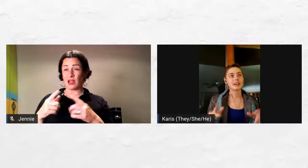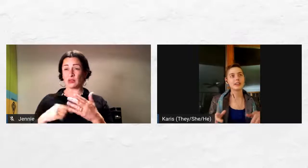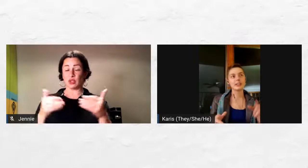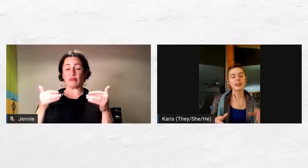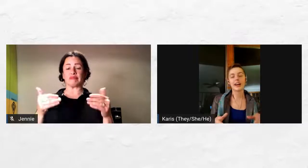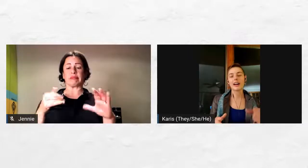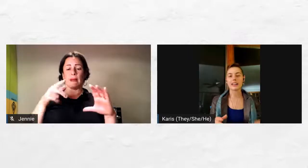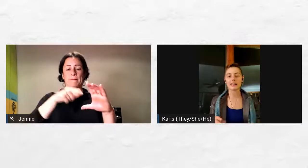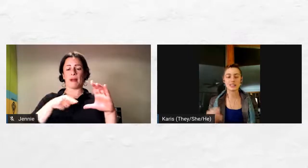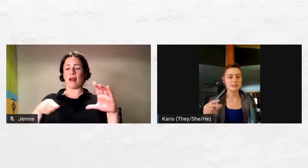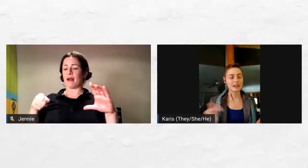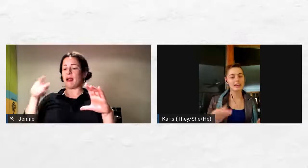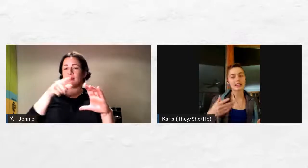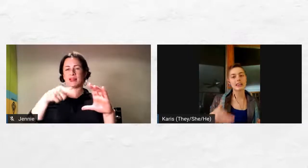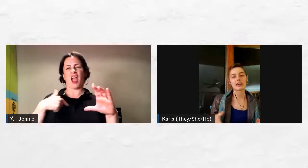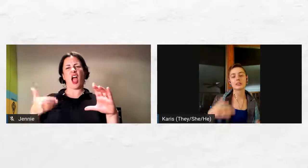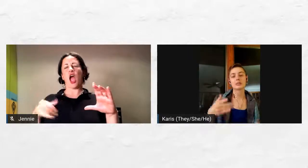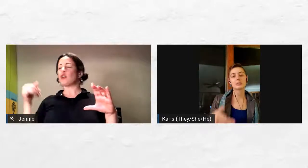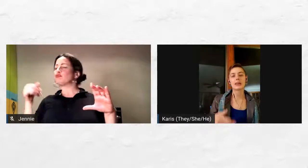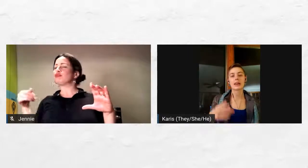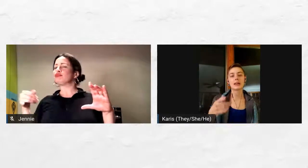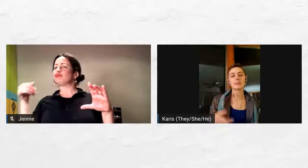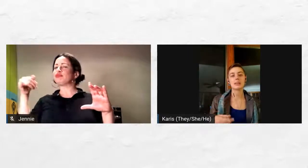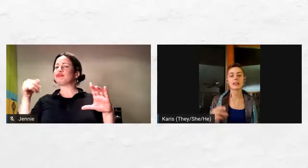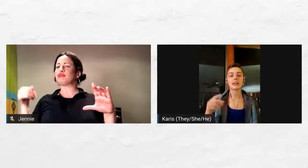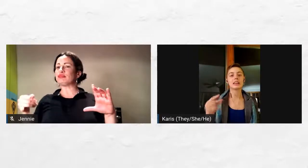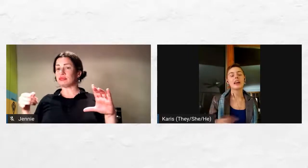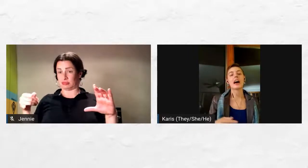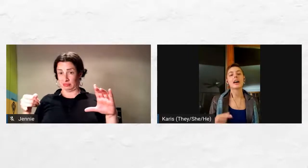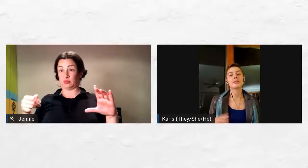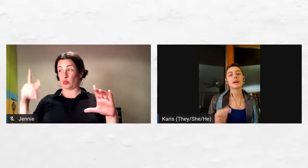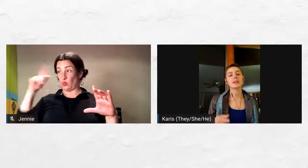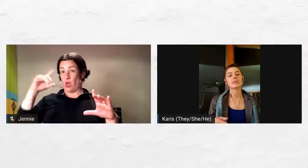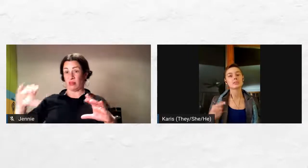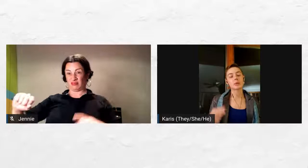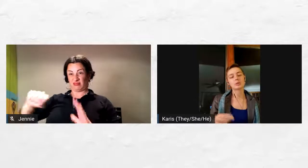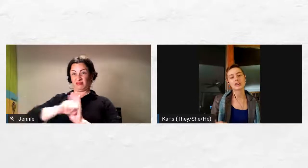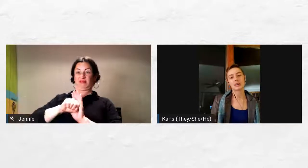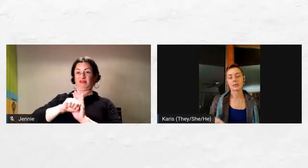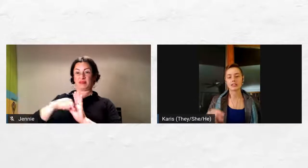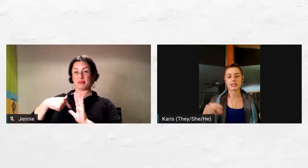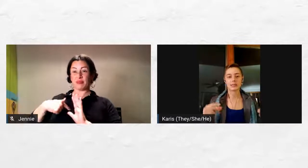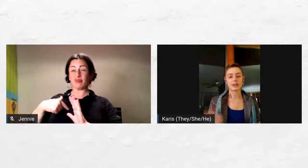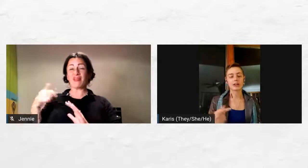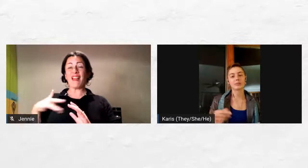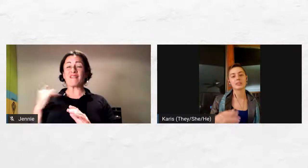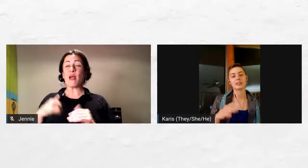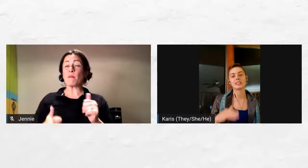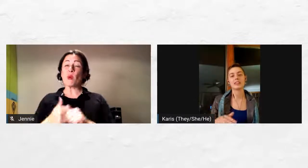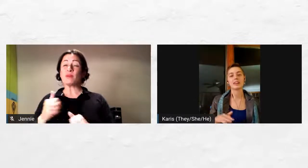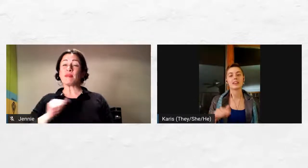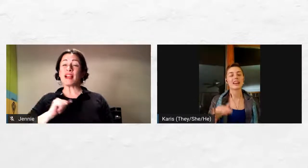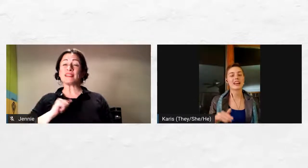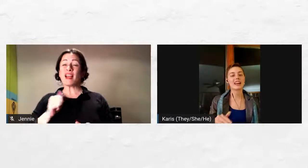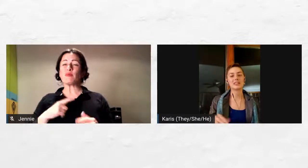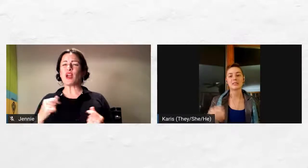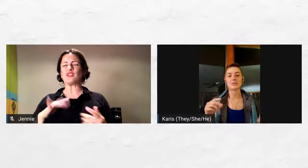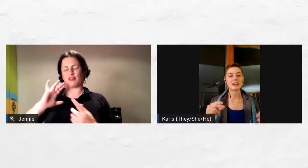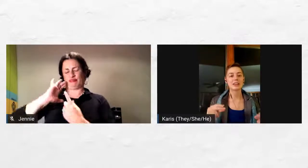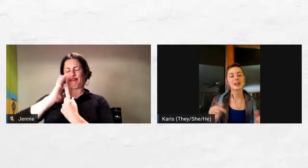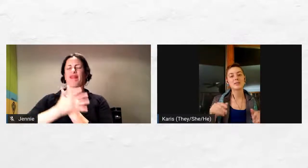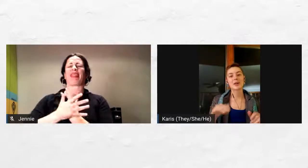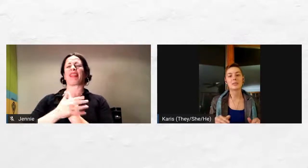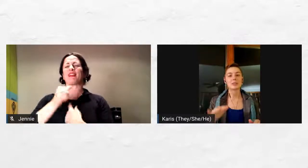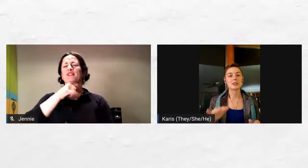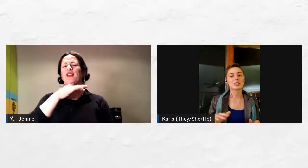outside the lines. Really, can you blame me? I felt most like myself, covered in dirt and